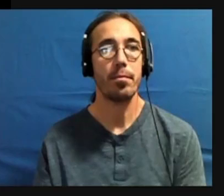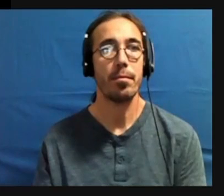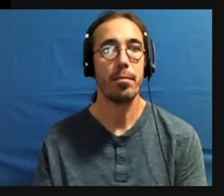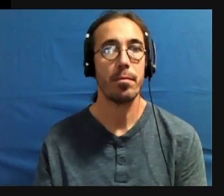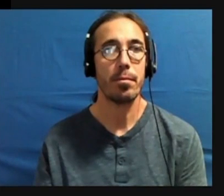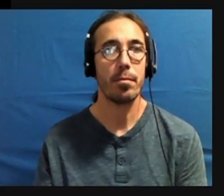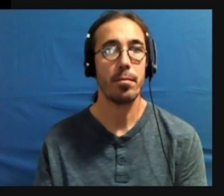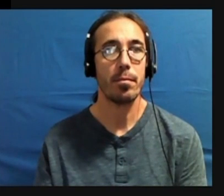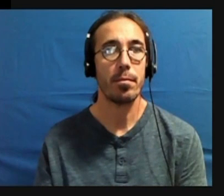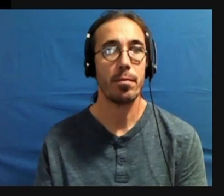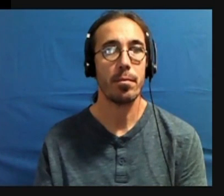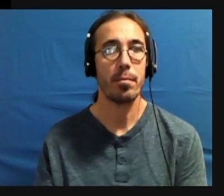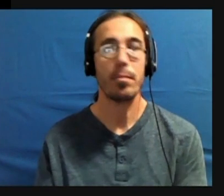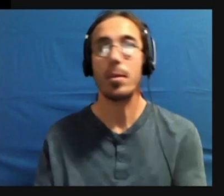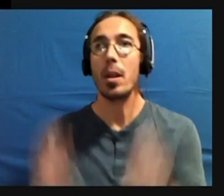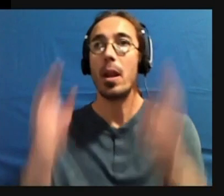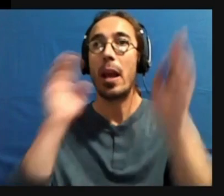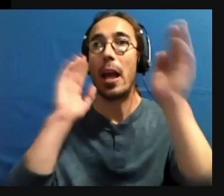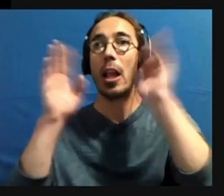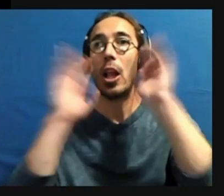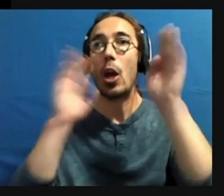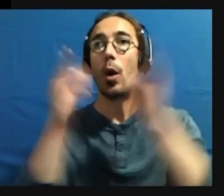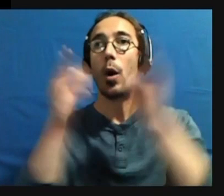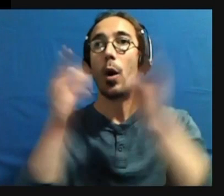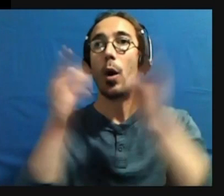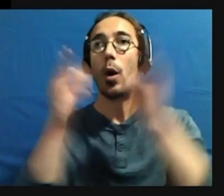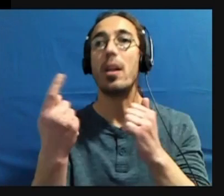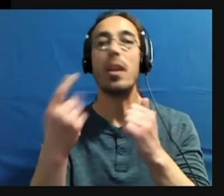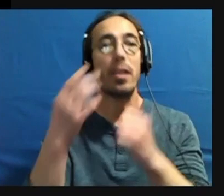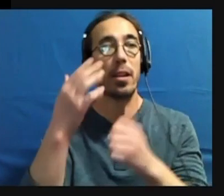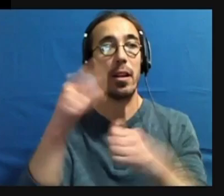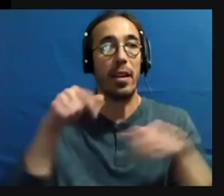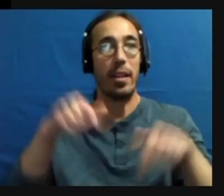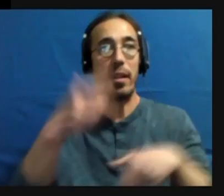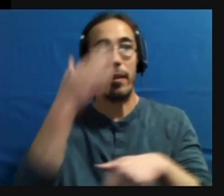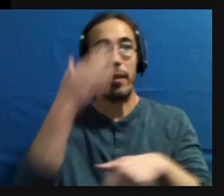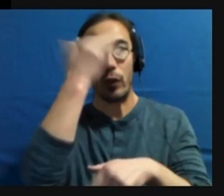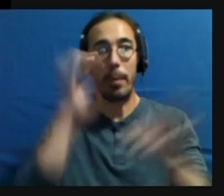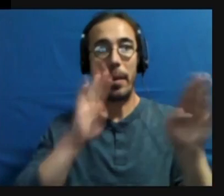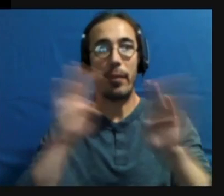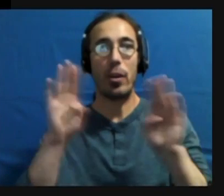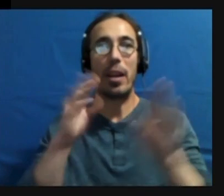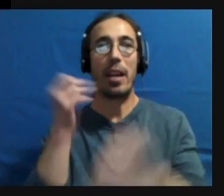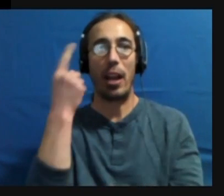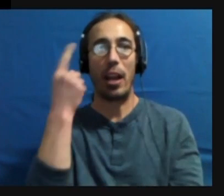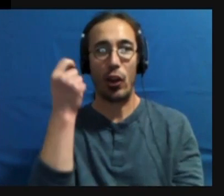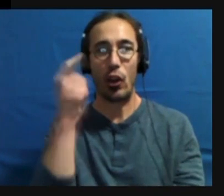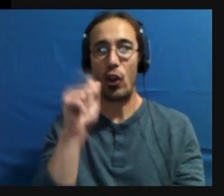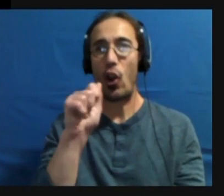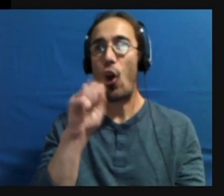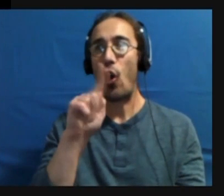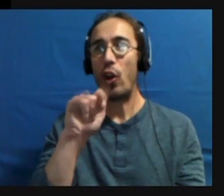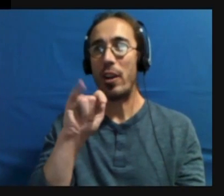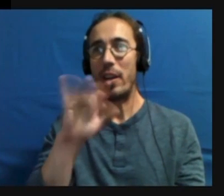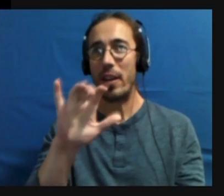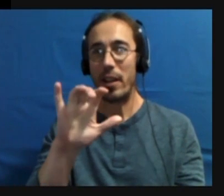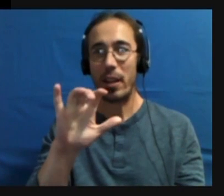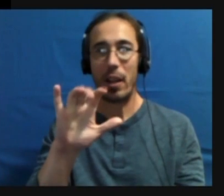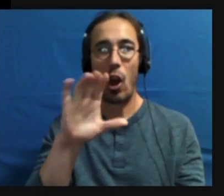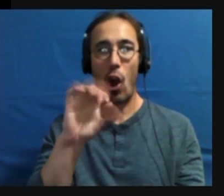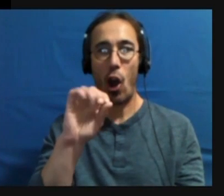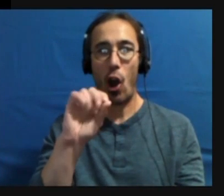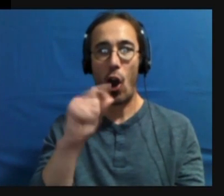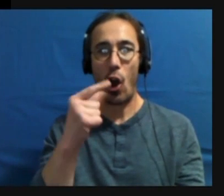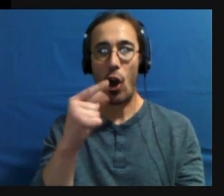Hello, this is Forget Behavior, Understanding Autistic Cognition, and I am Osvin Latimer.